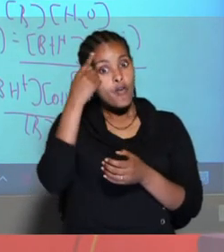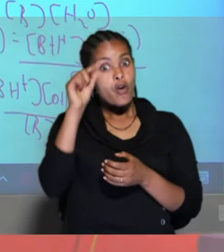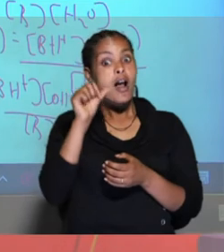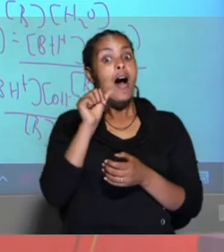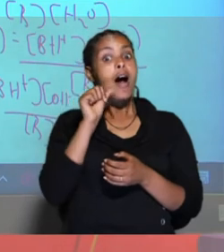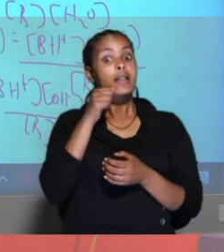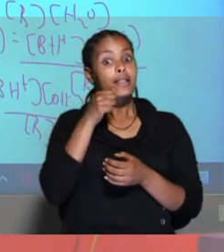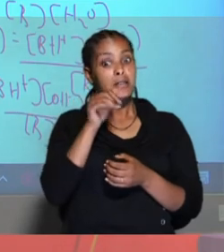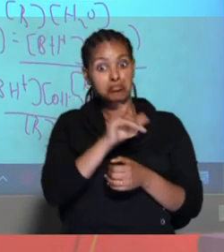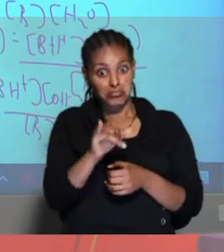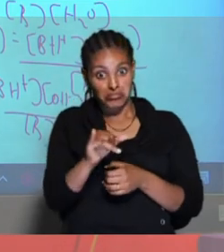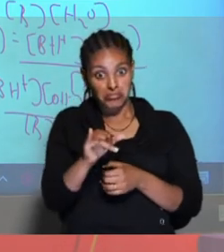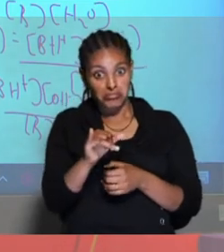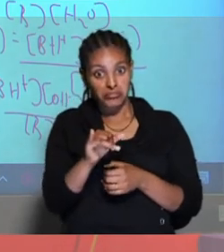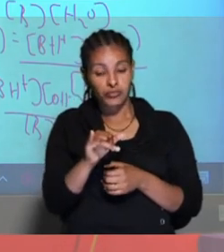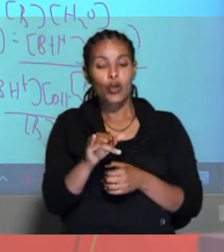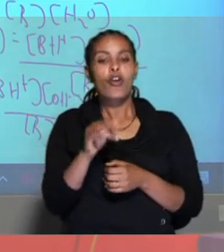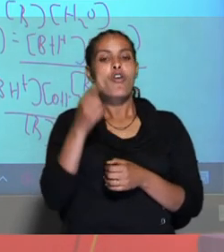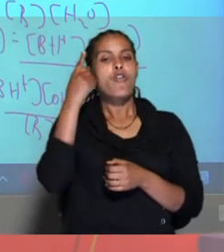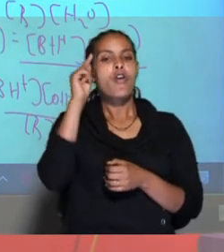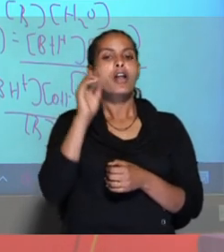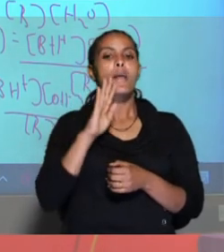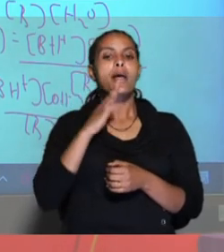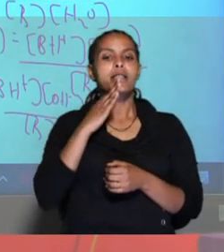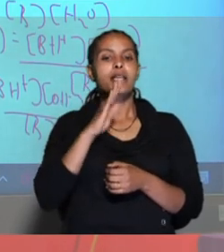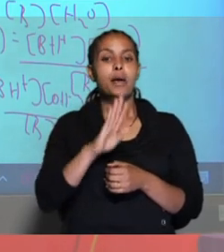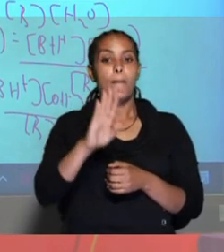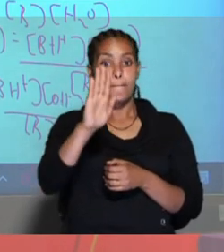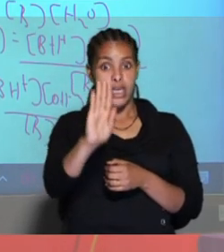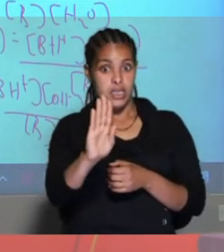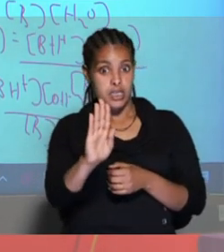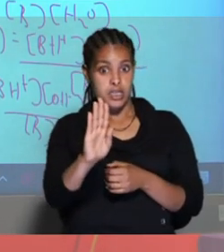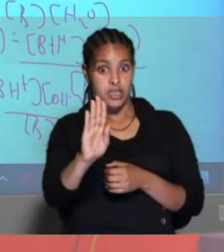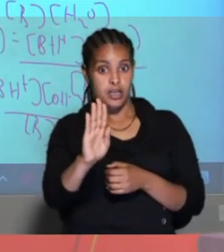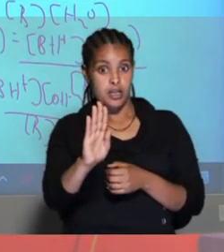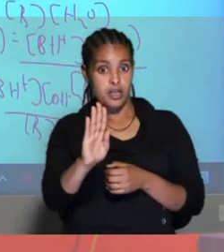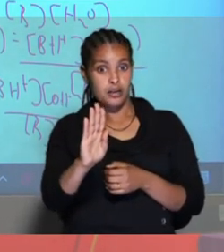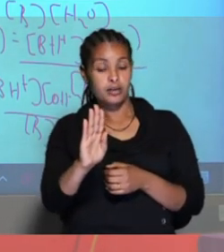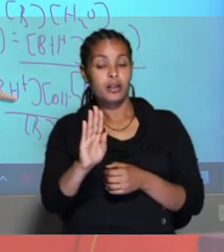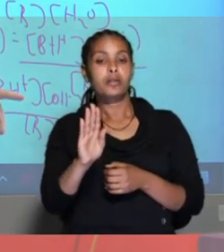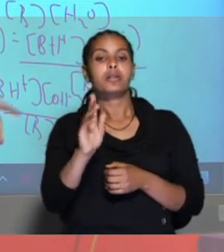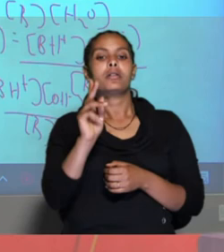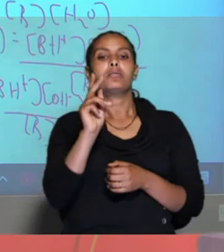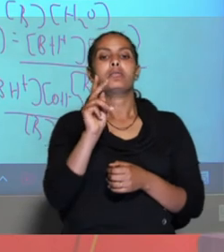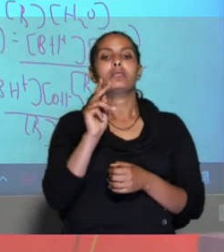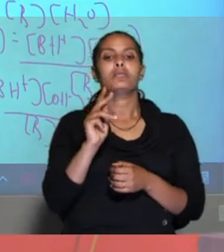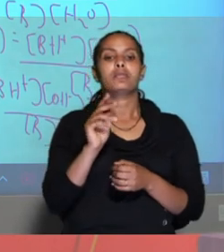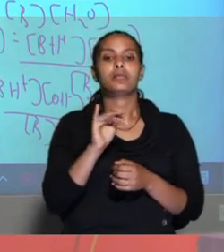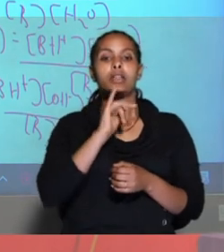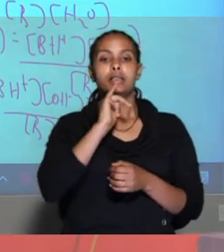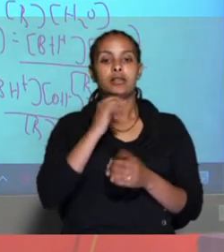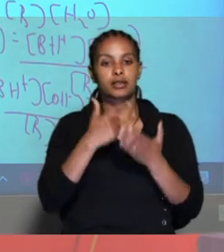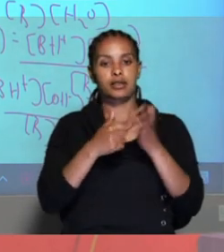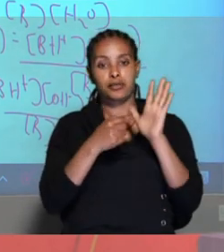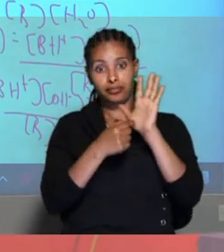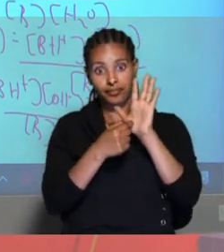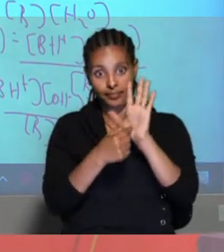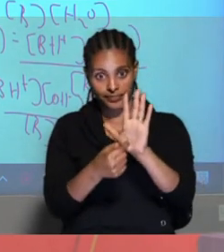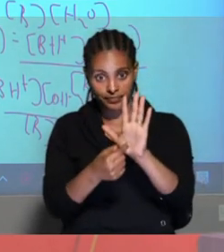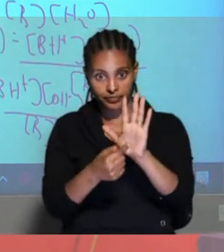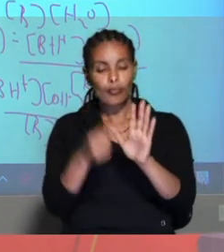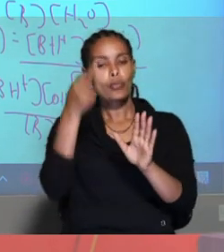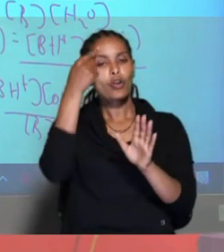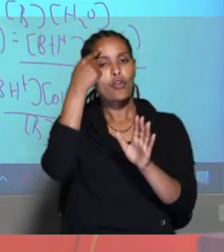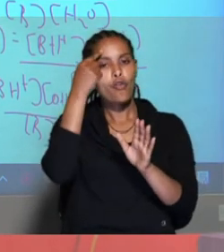acid dissociation constant it is. For a base B, it is base dissociation constant is this.